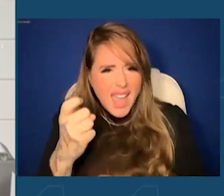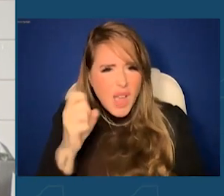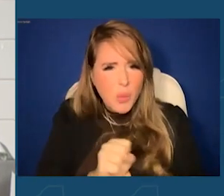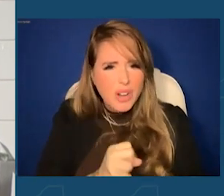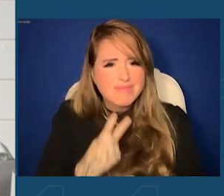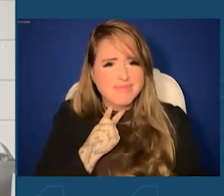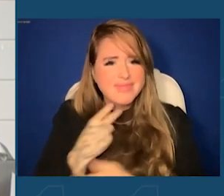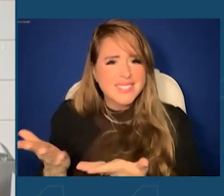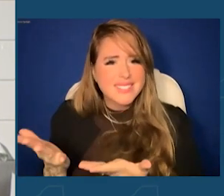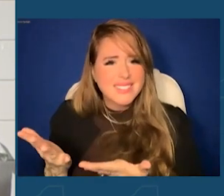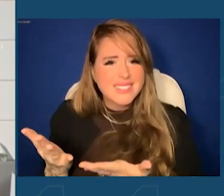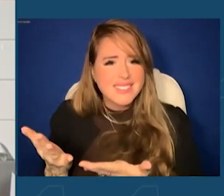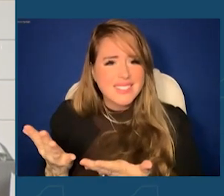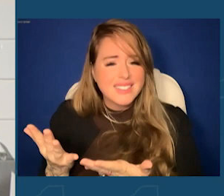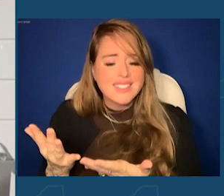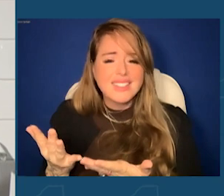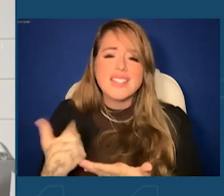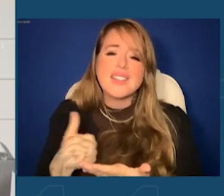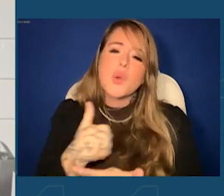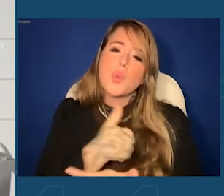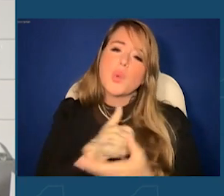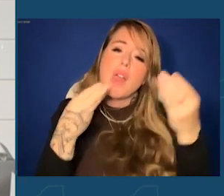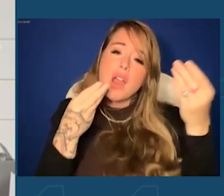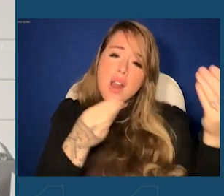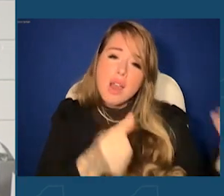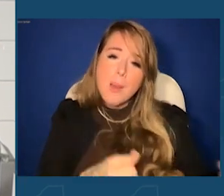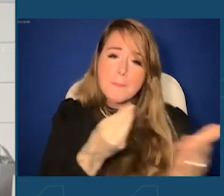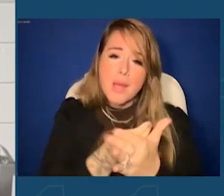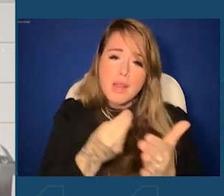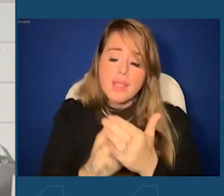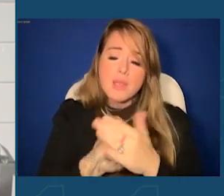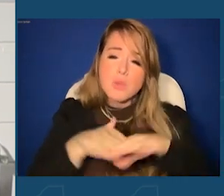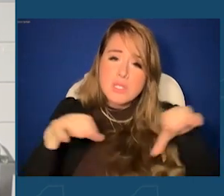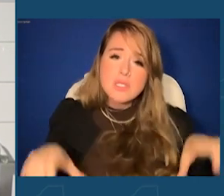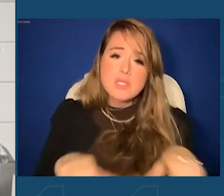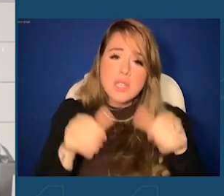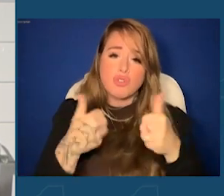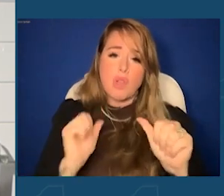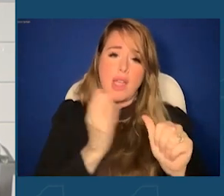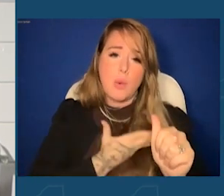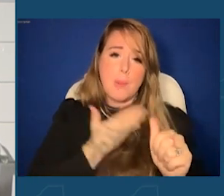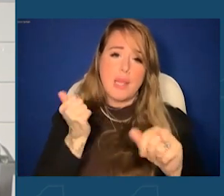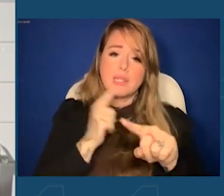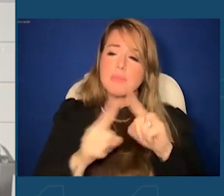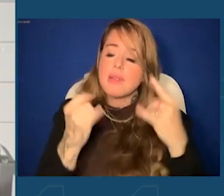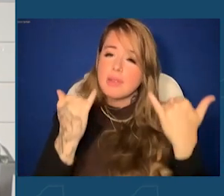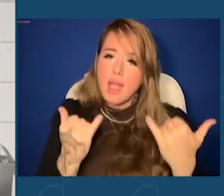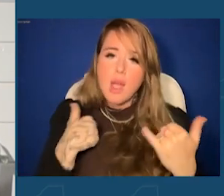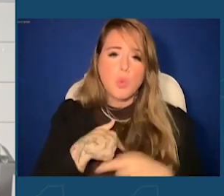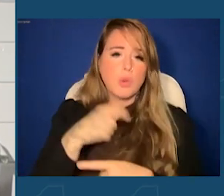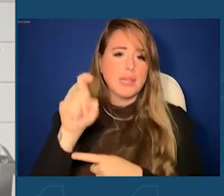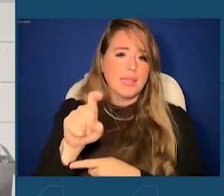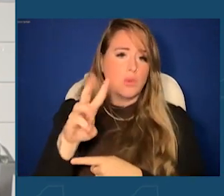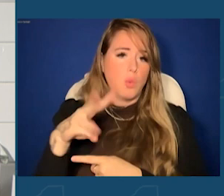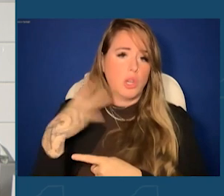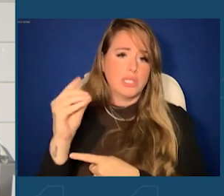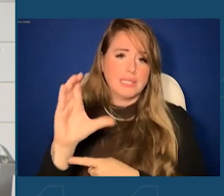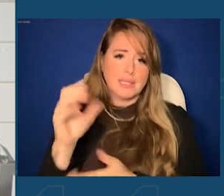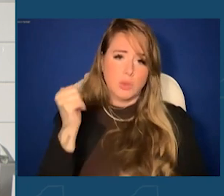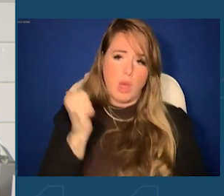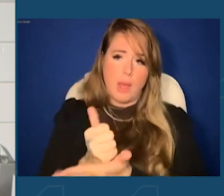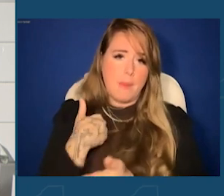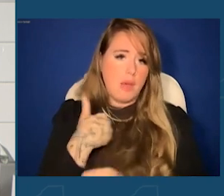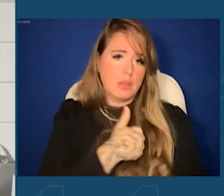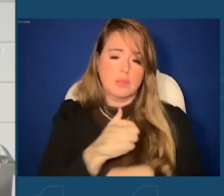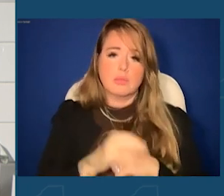So we're spending a lot of money, we're doing what we can, but we need this help from Washington. And again, I want to thank our partners, and I've been